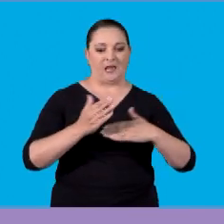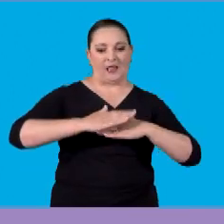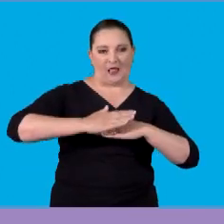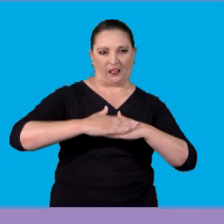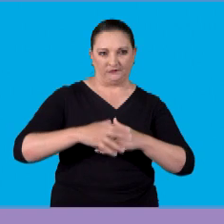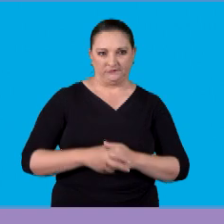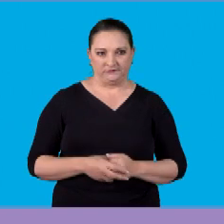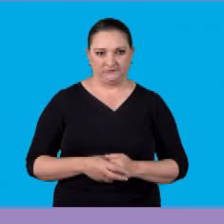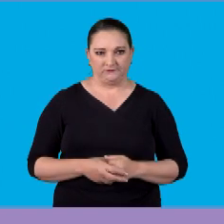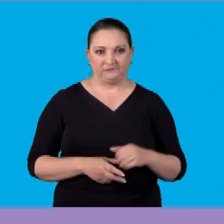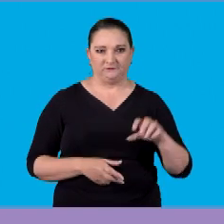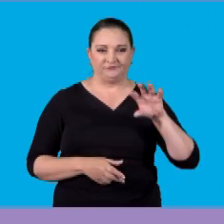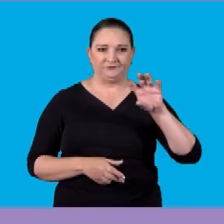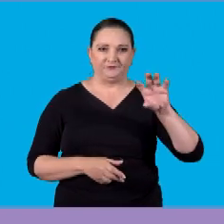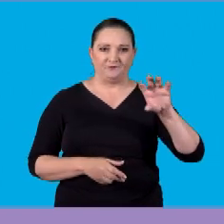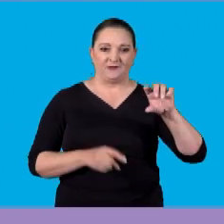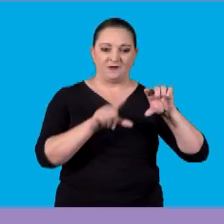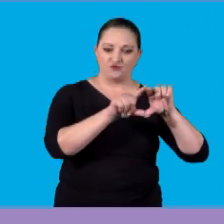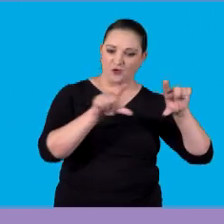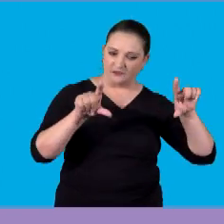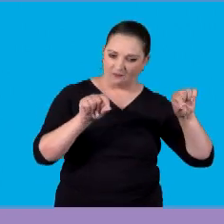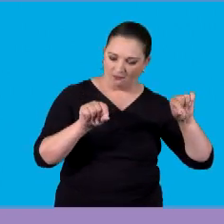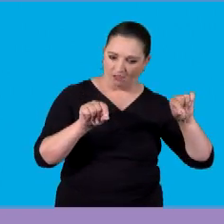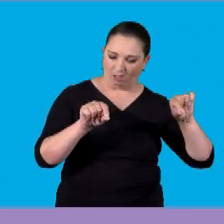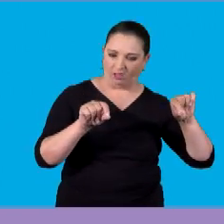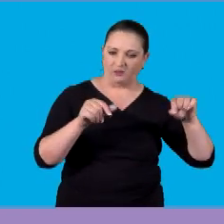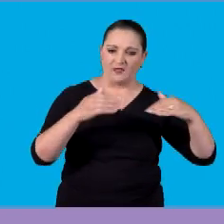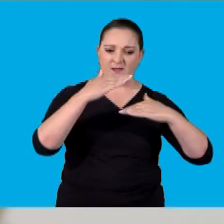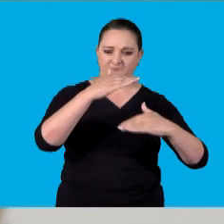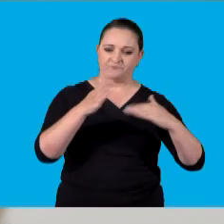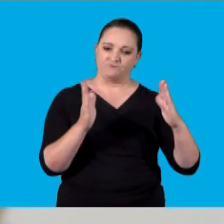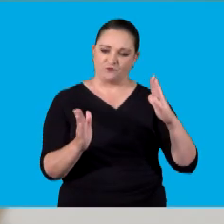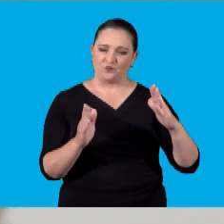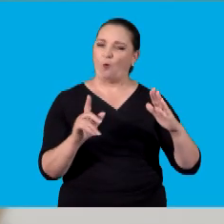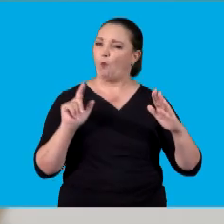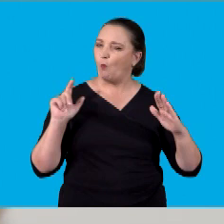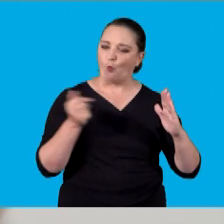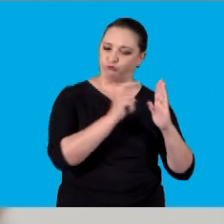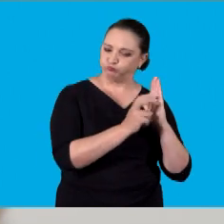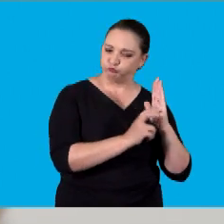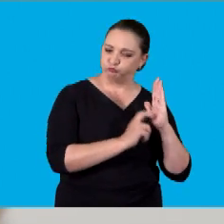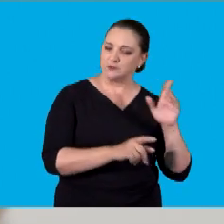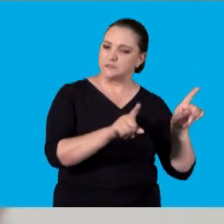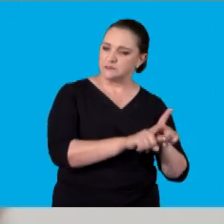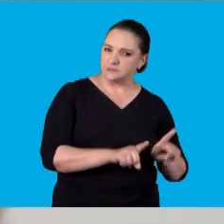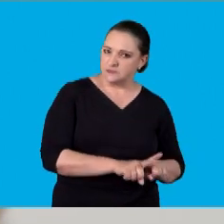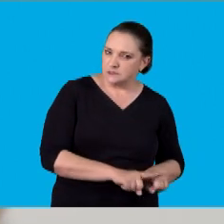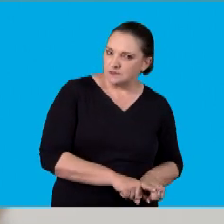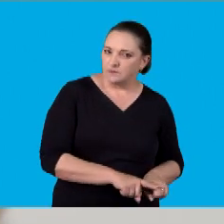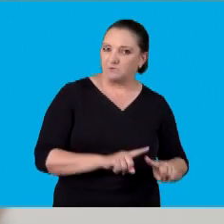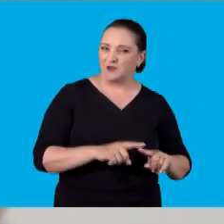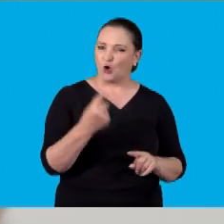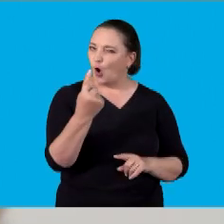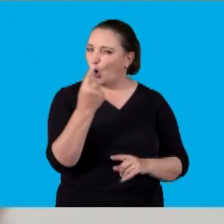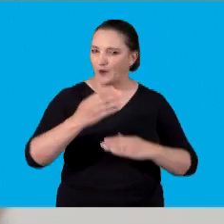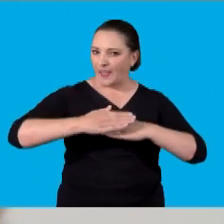the angles, with a rectangle and a parallelogram, we saw that all the properties were the same. The only difference